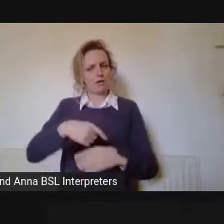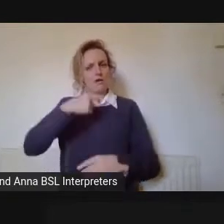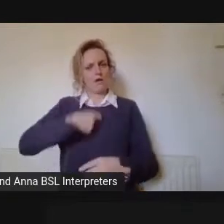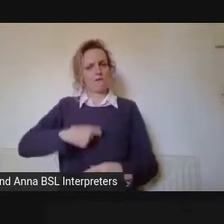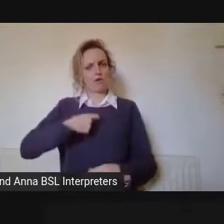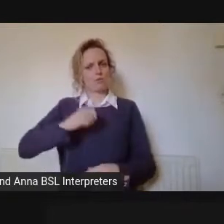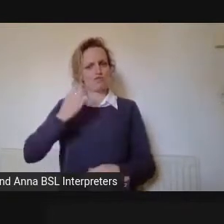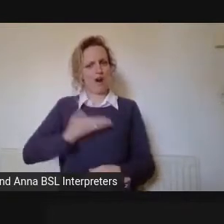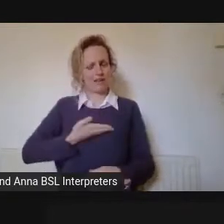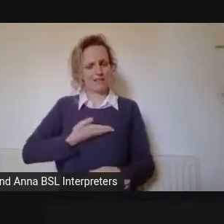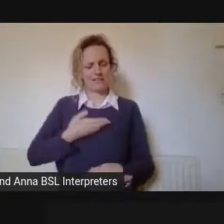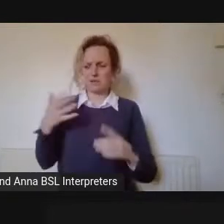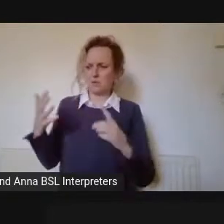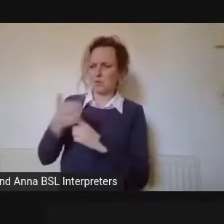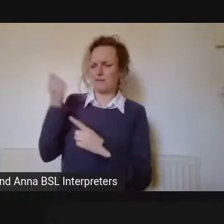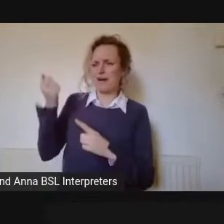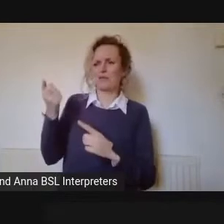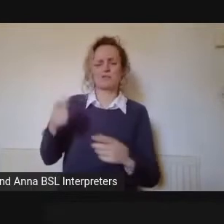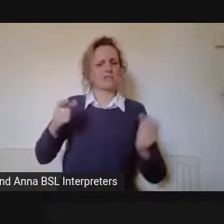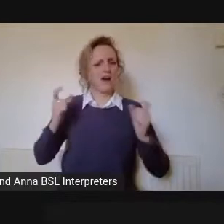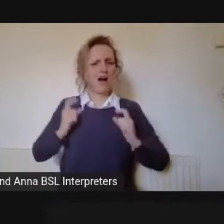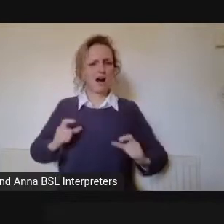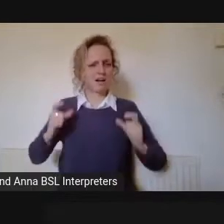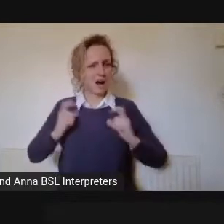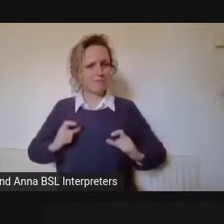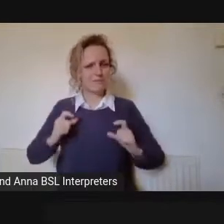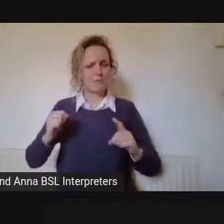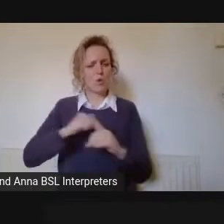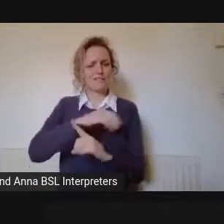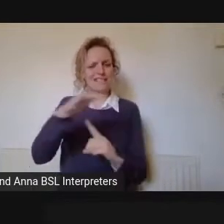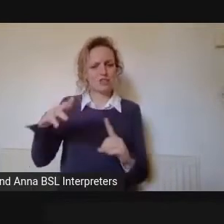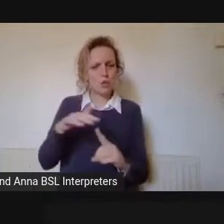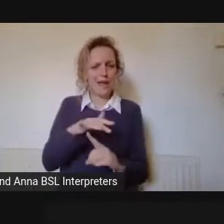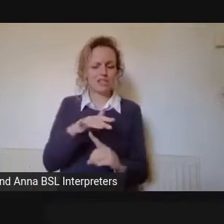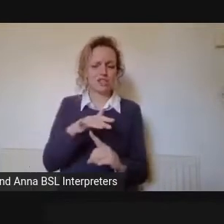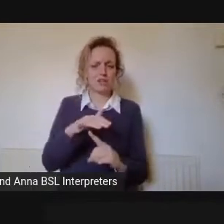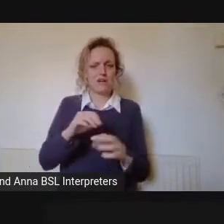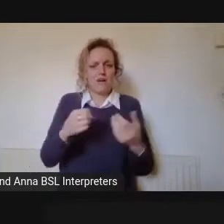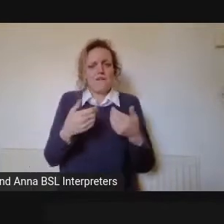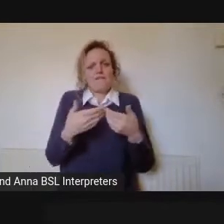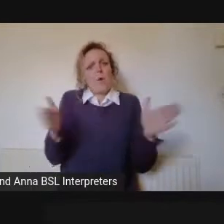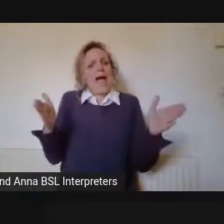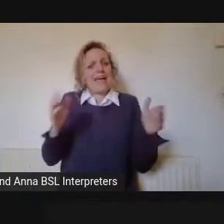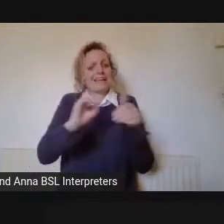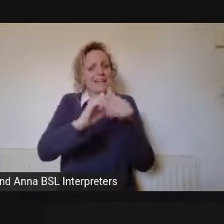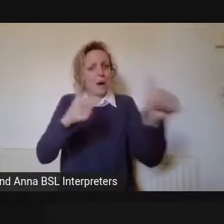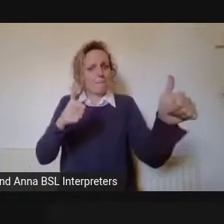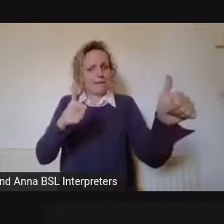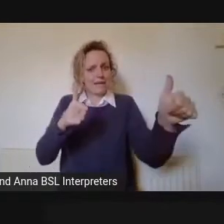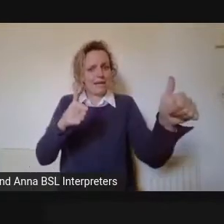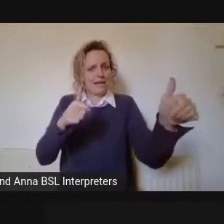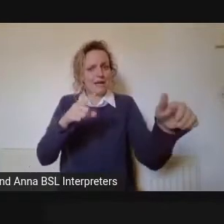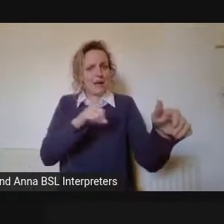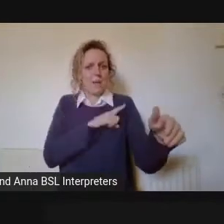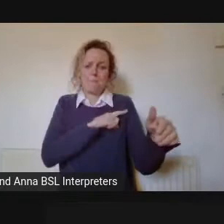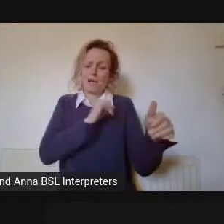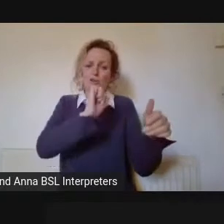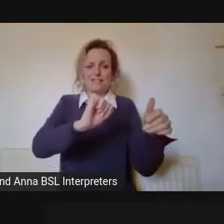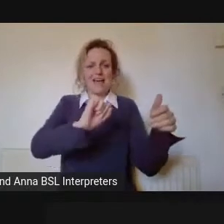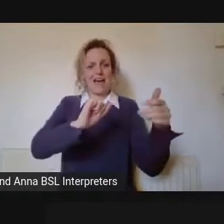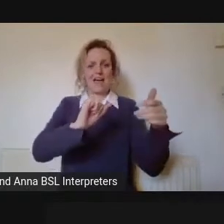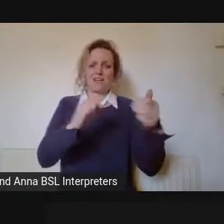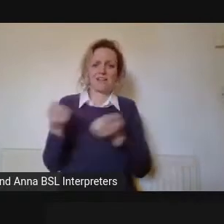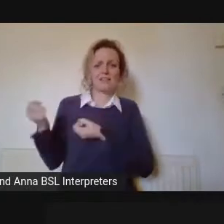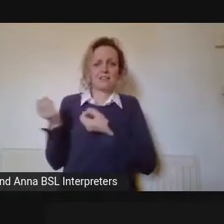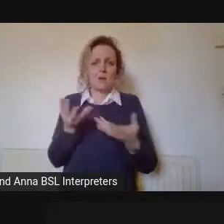uncomfortable situation to talk about for any company, given that their entire supply chains could not be claimed to be slave free or